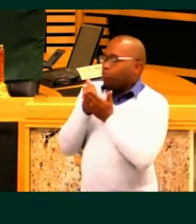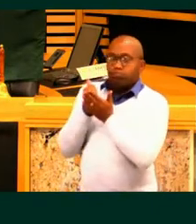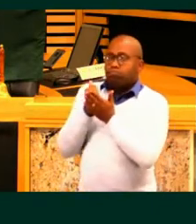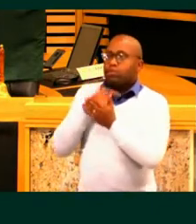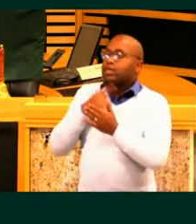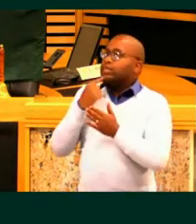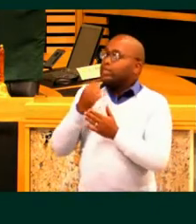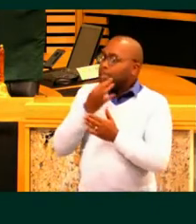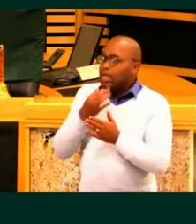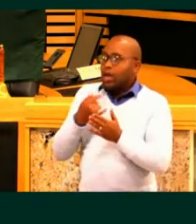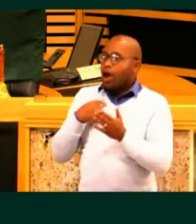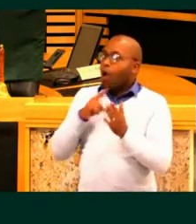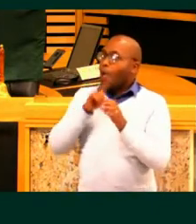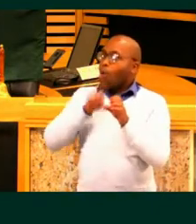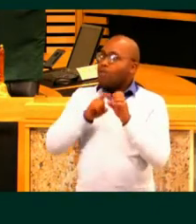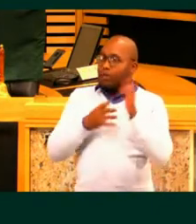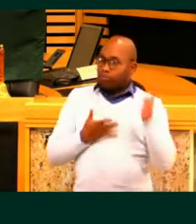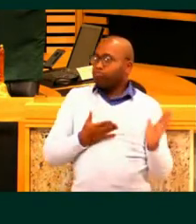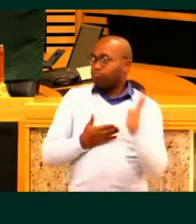selection